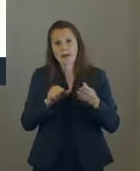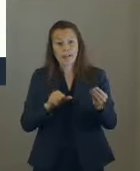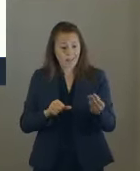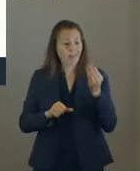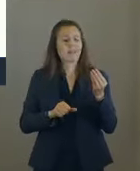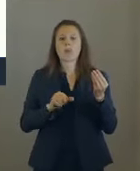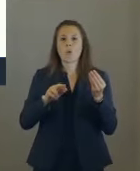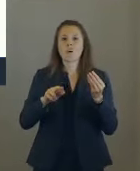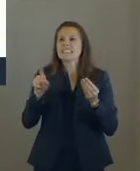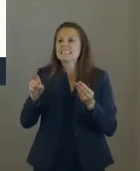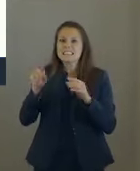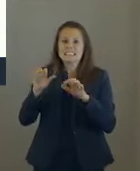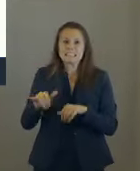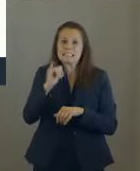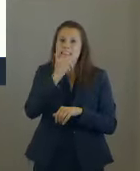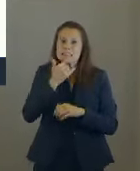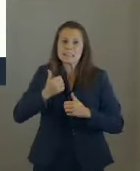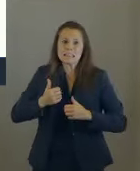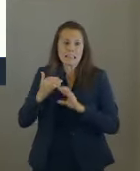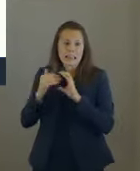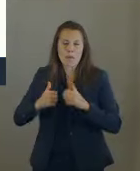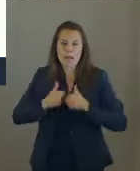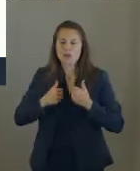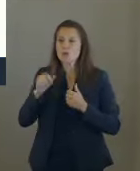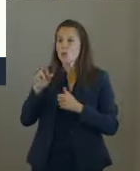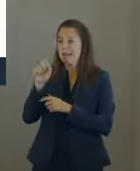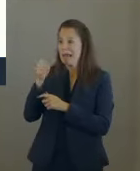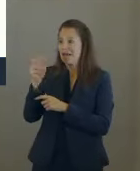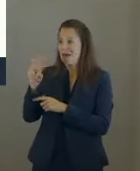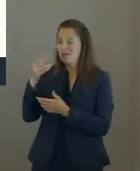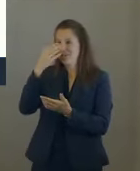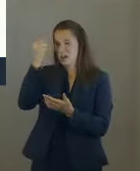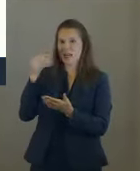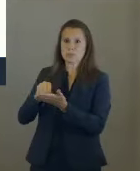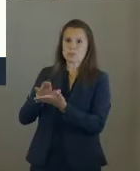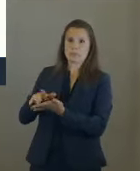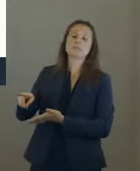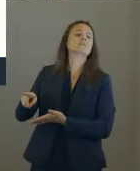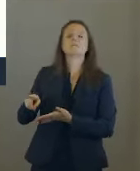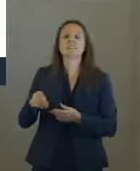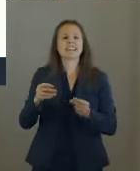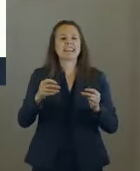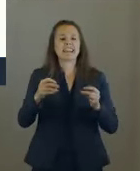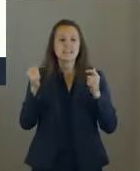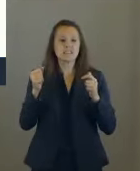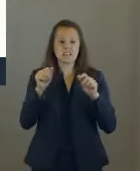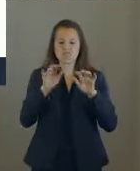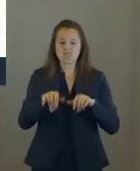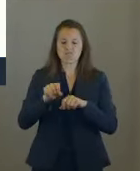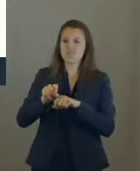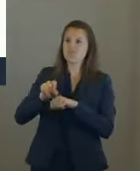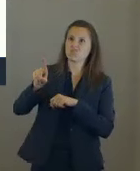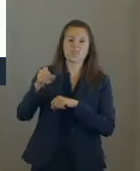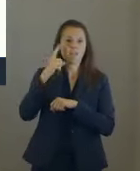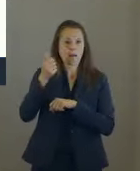more I typed in the wrong email address or I forgot.gov. You have instant access to provide us with any information that you choose to